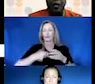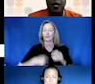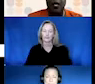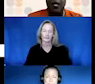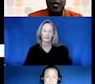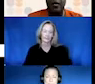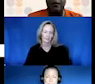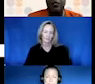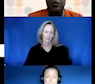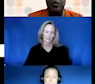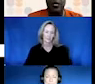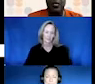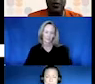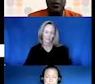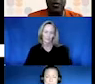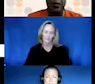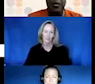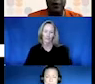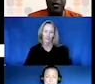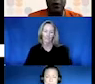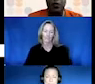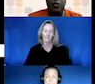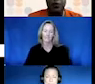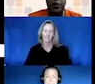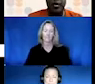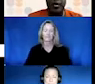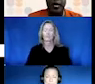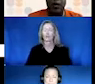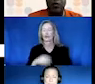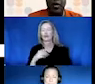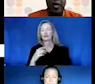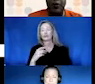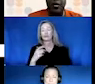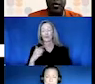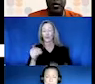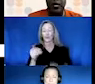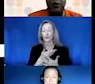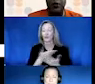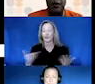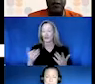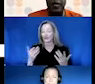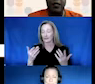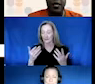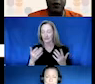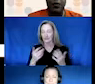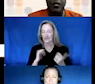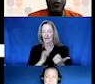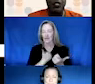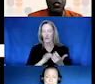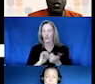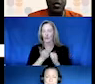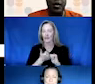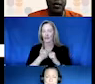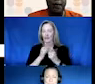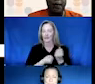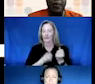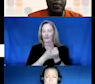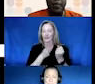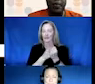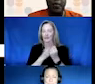Okay. So new things that are coming up and how we're supporting health equity. We have a health equity